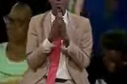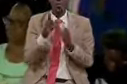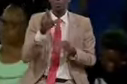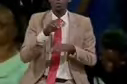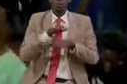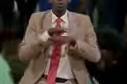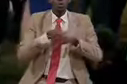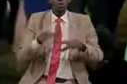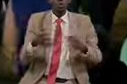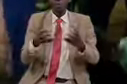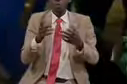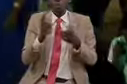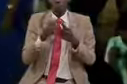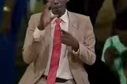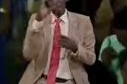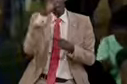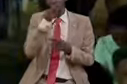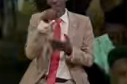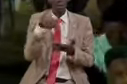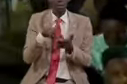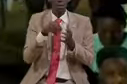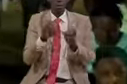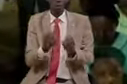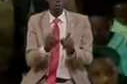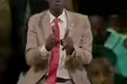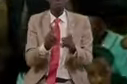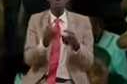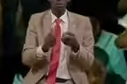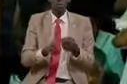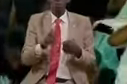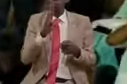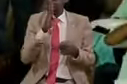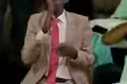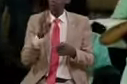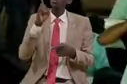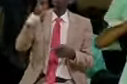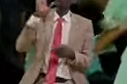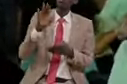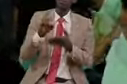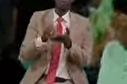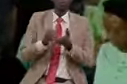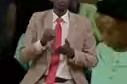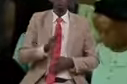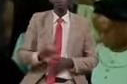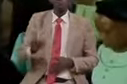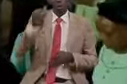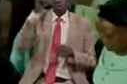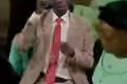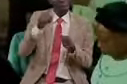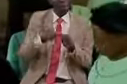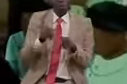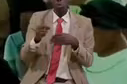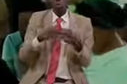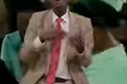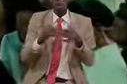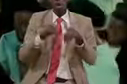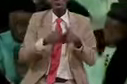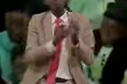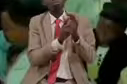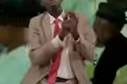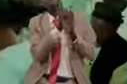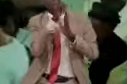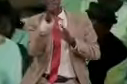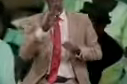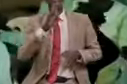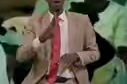miss this privilege to be of God. Remember, no matter how tall you are, no